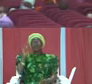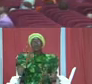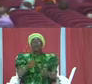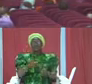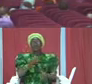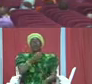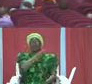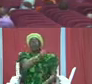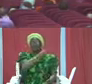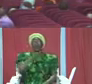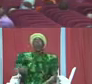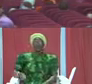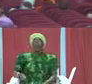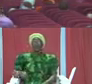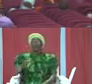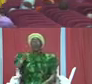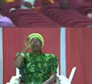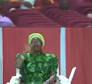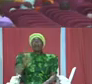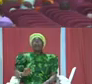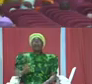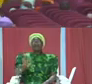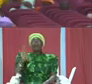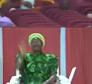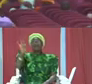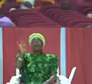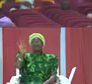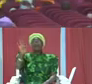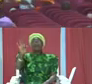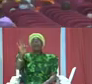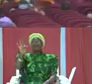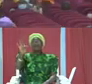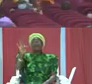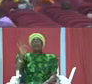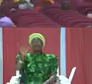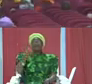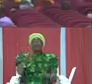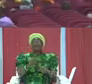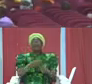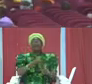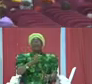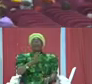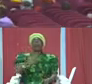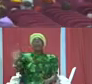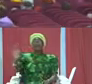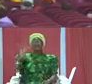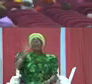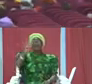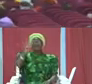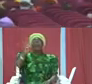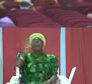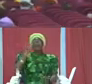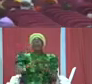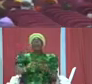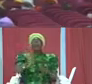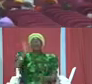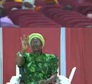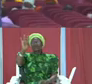1 Kings chapter 19, from verse 4 to